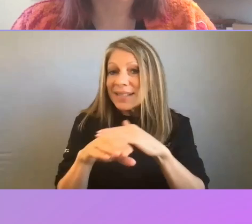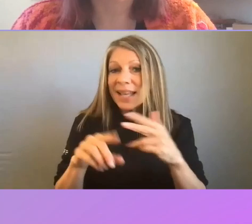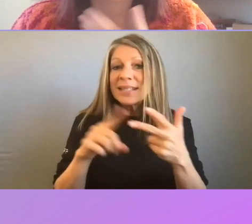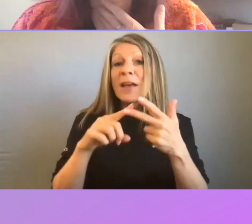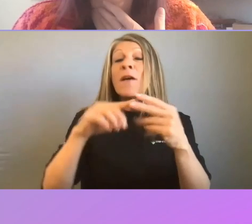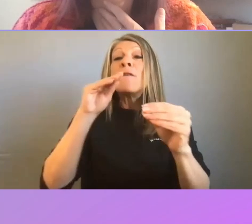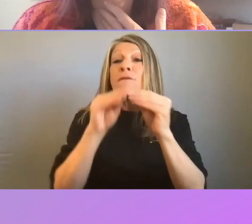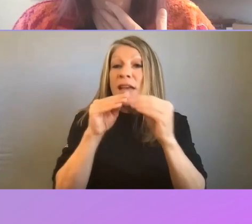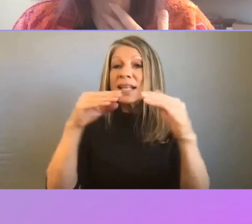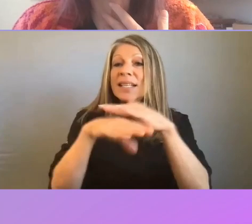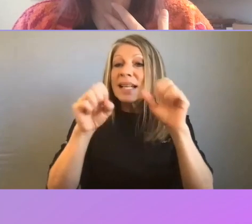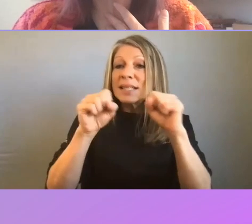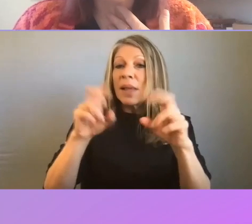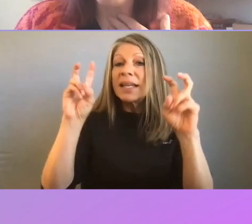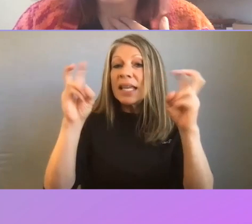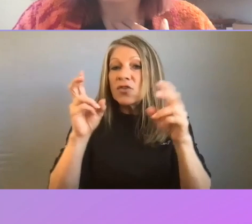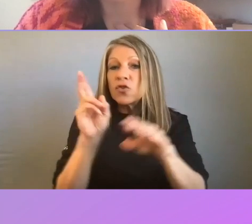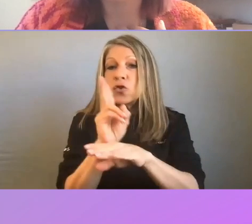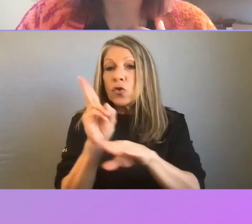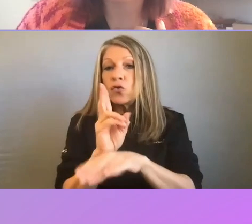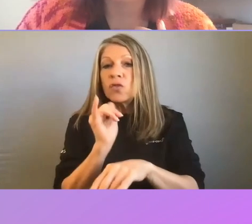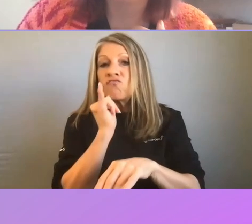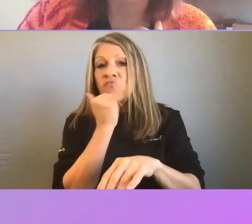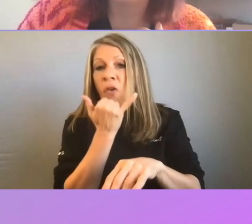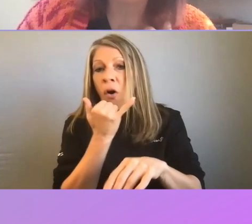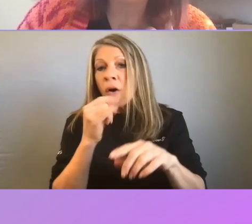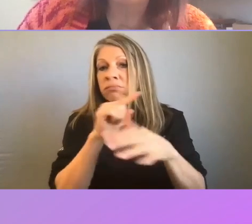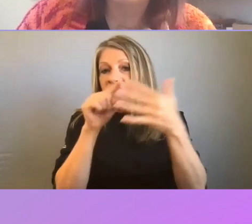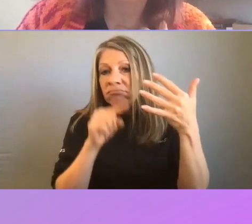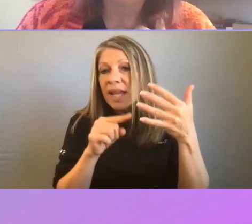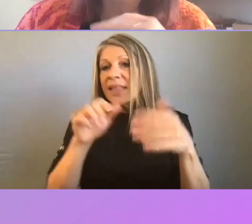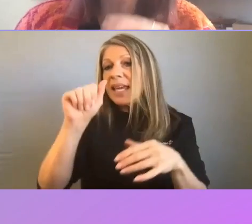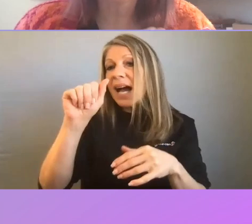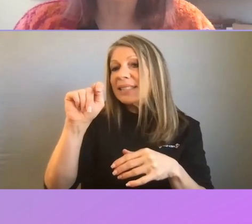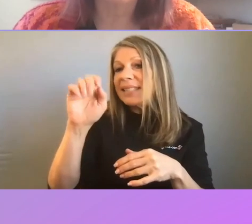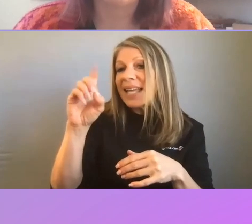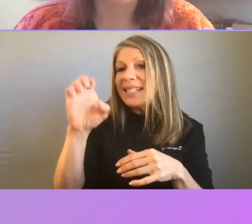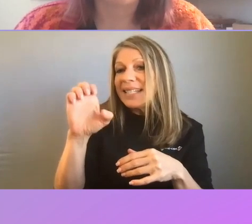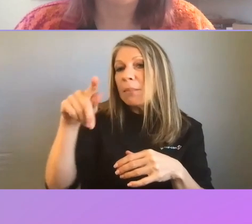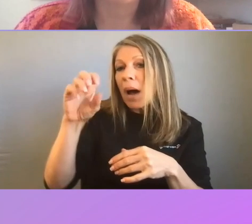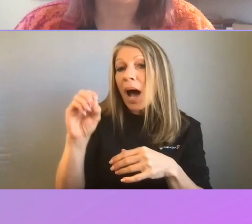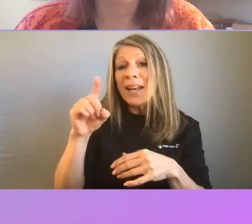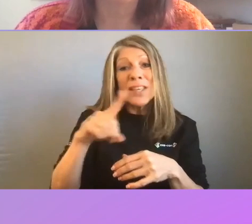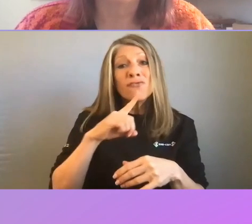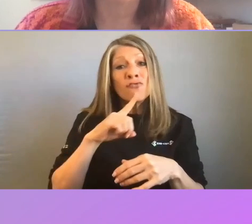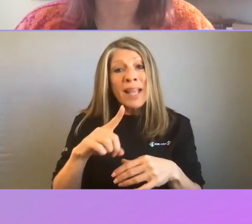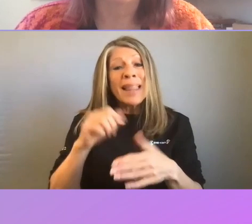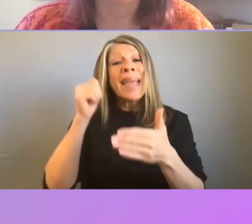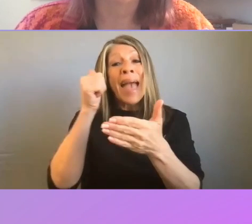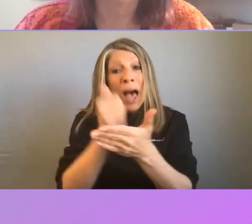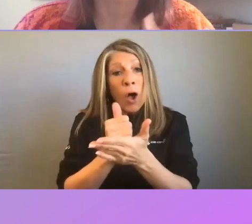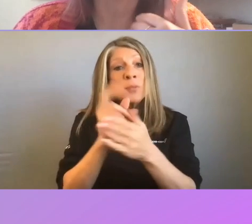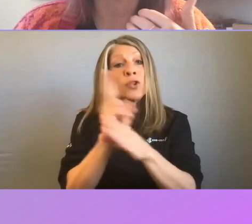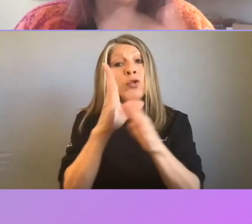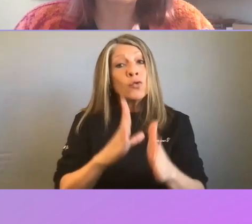an accessibility issue using incorrect ARIA attributes in the attendee pod. This is really helpful for users to